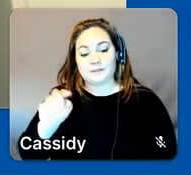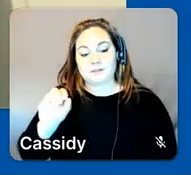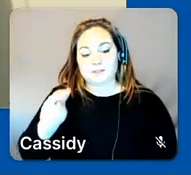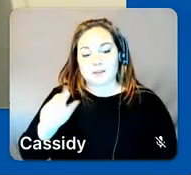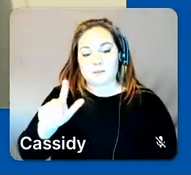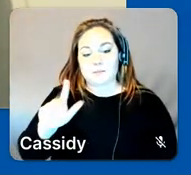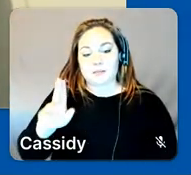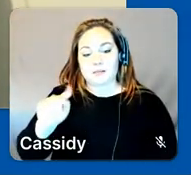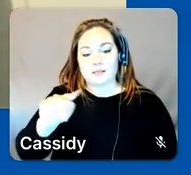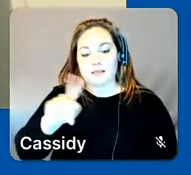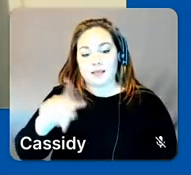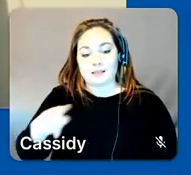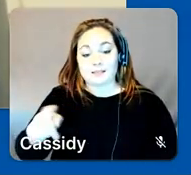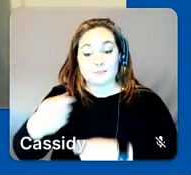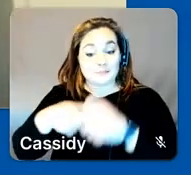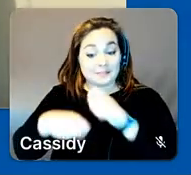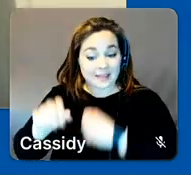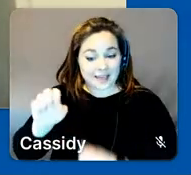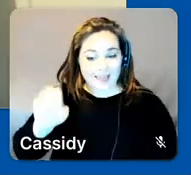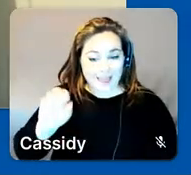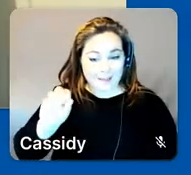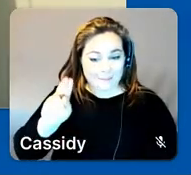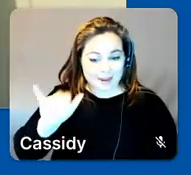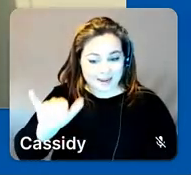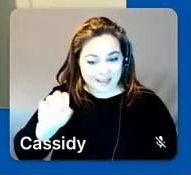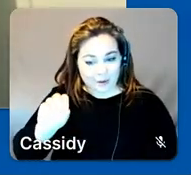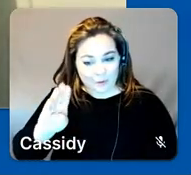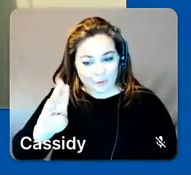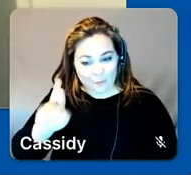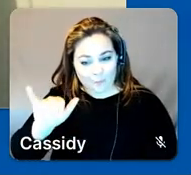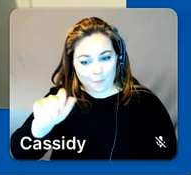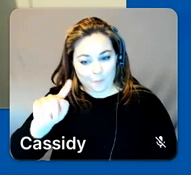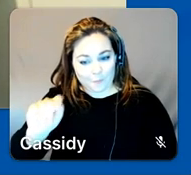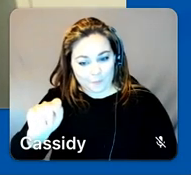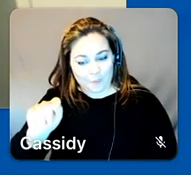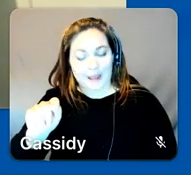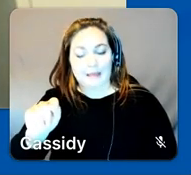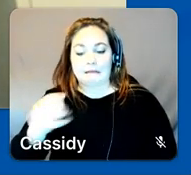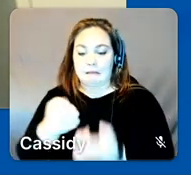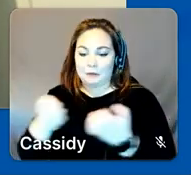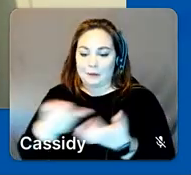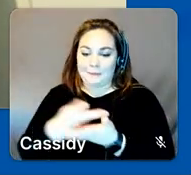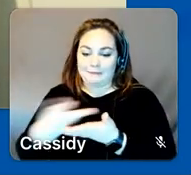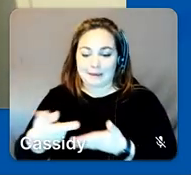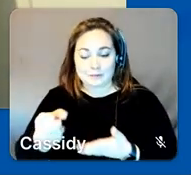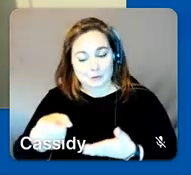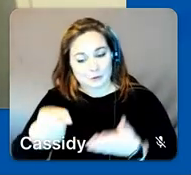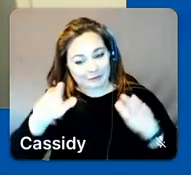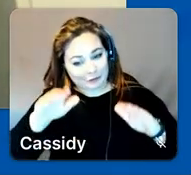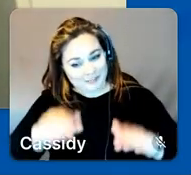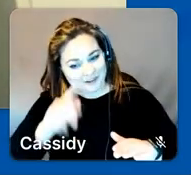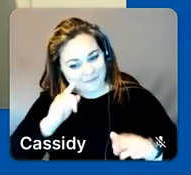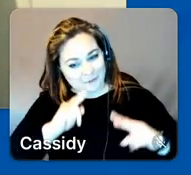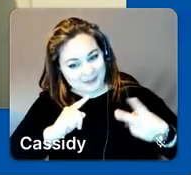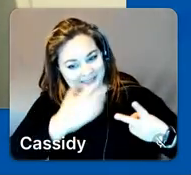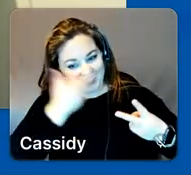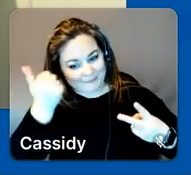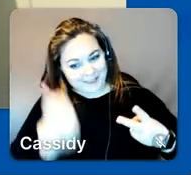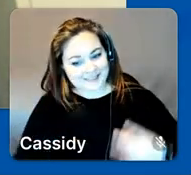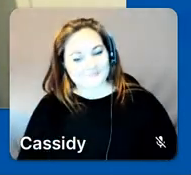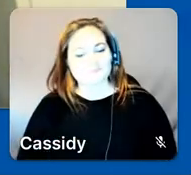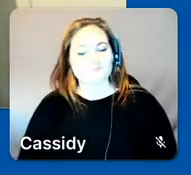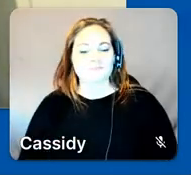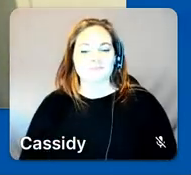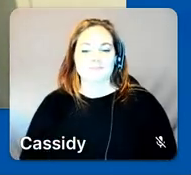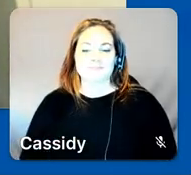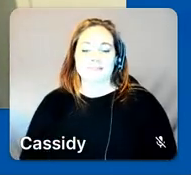Ebony O'Brien, who had an equipment fail, so I'm afraid you have to settle for second best here. I'm going to do